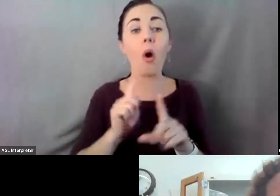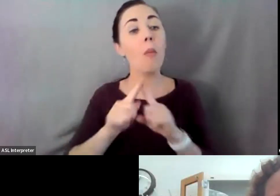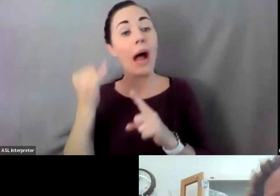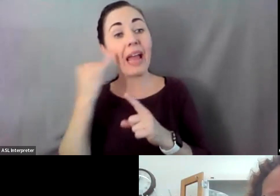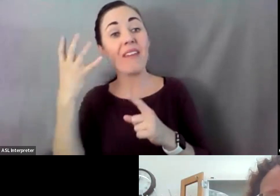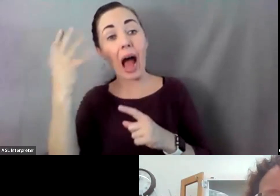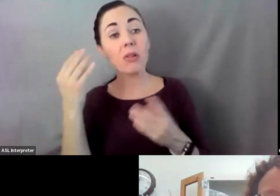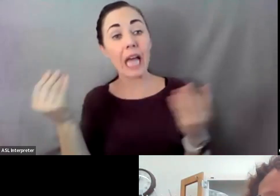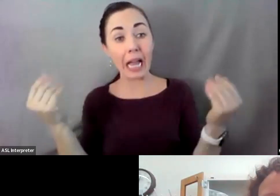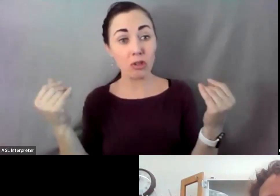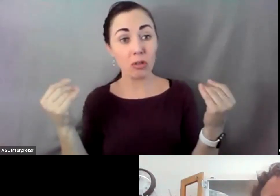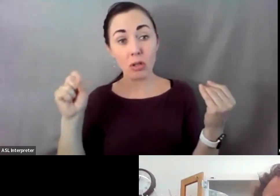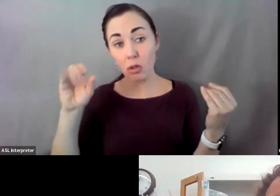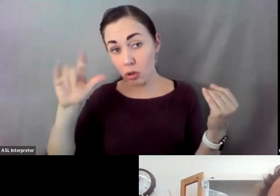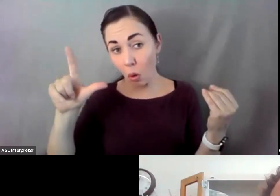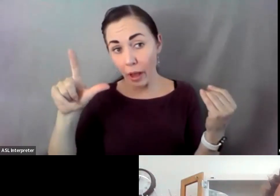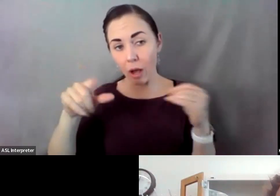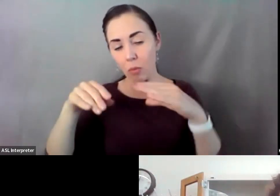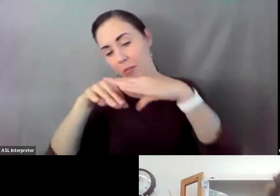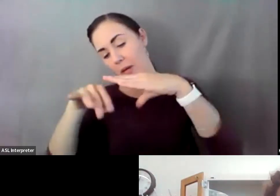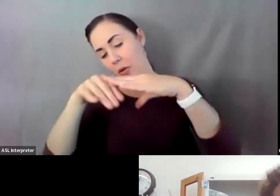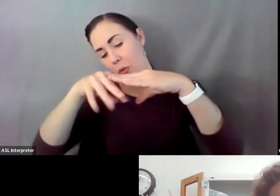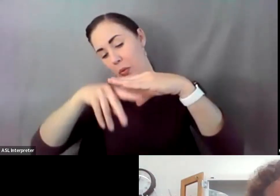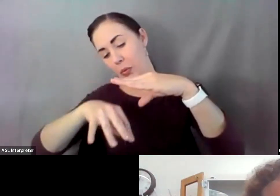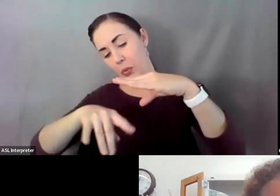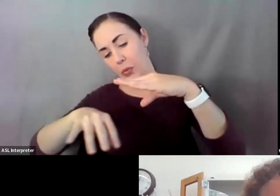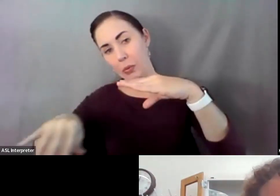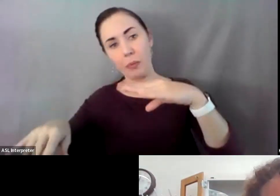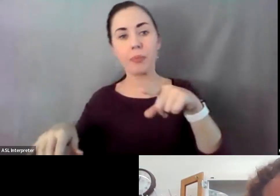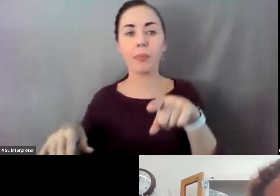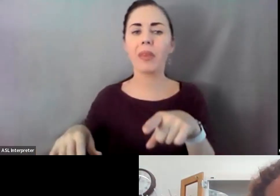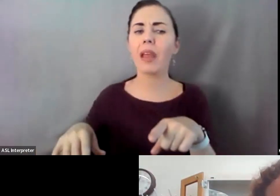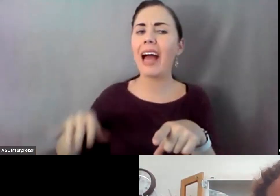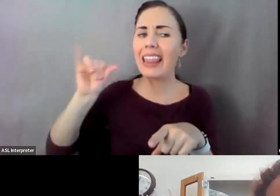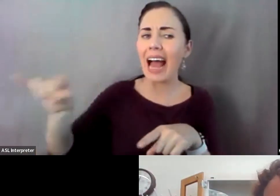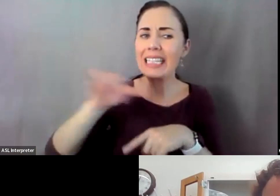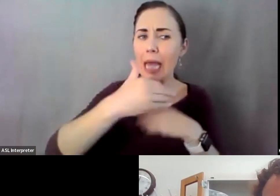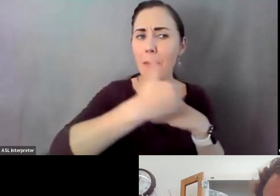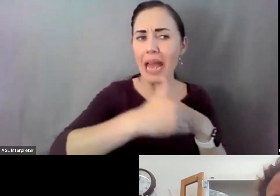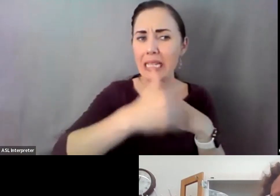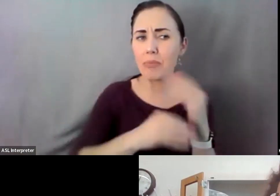soil, down where you can't see them. So is that like the stuff that grows on the bread that molds in my fridge?